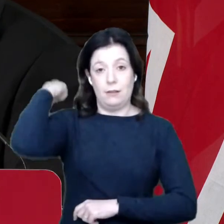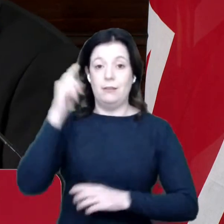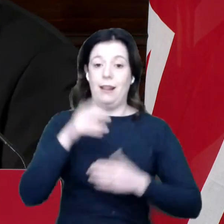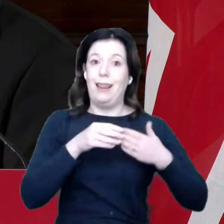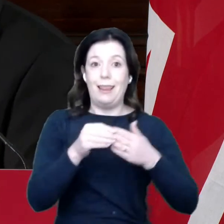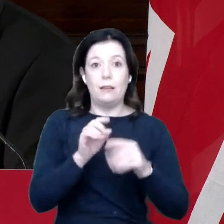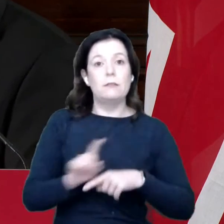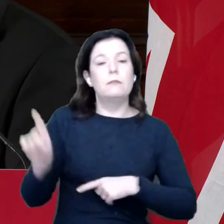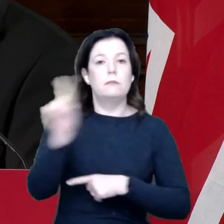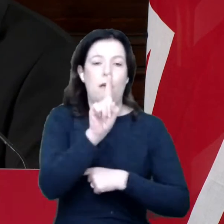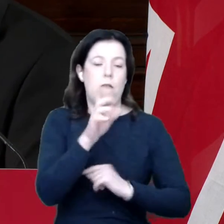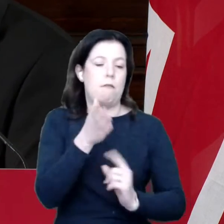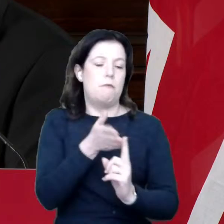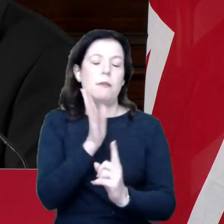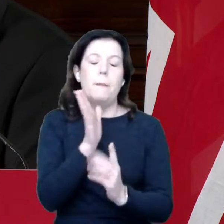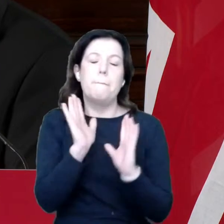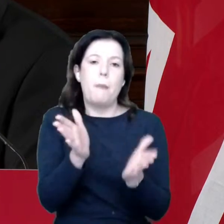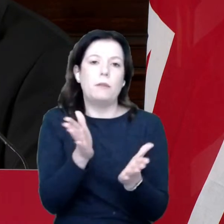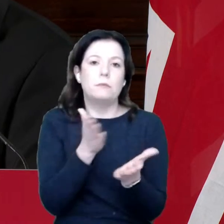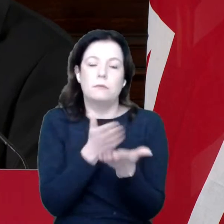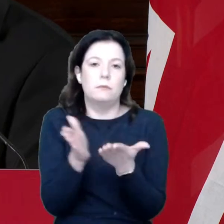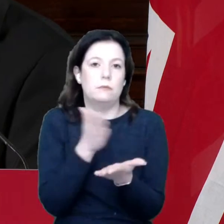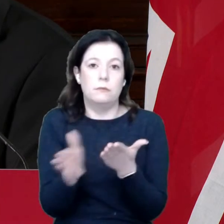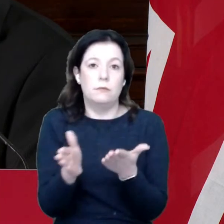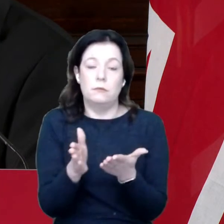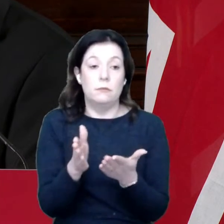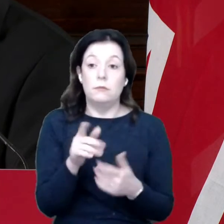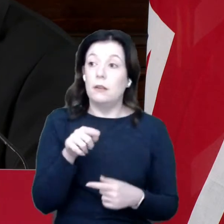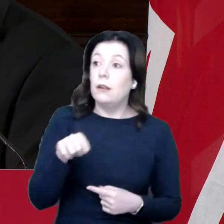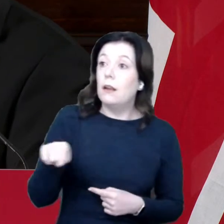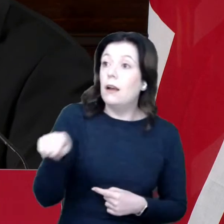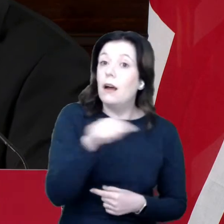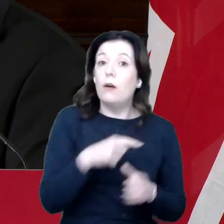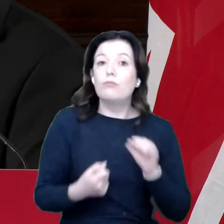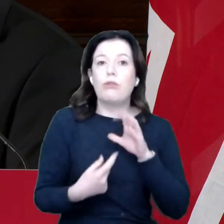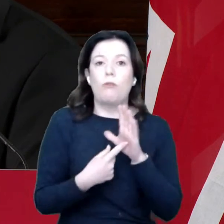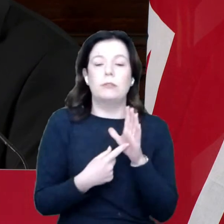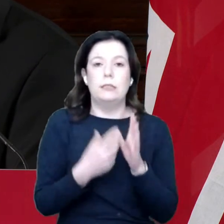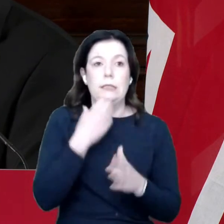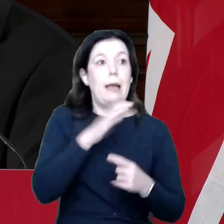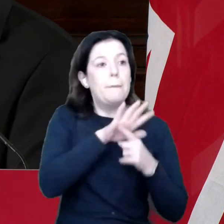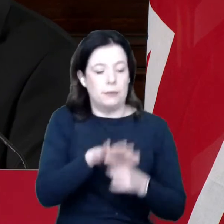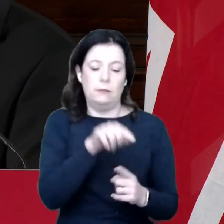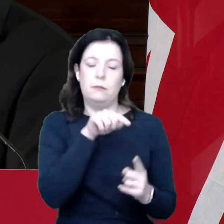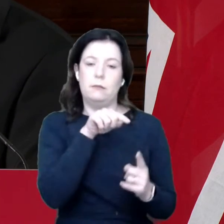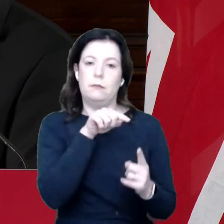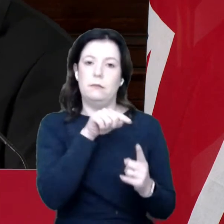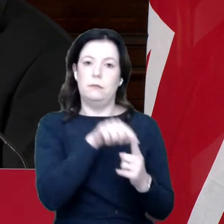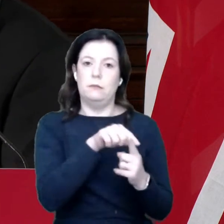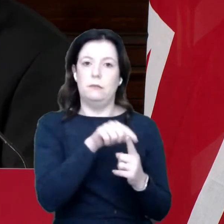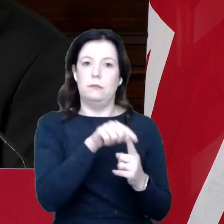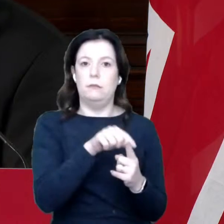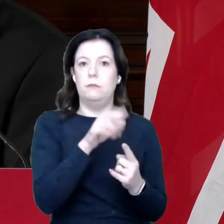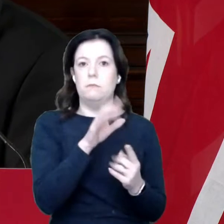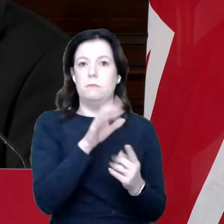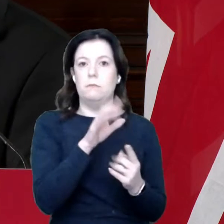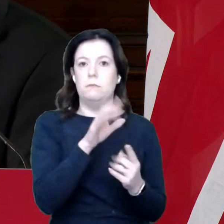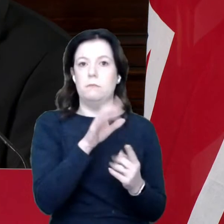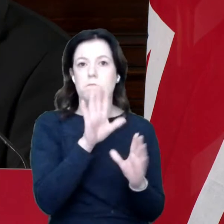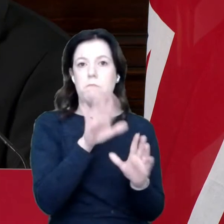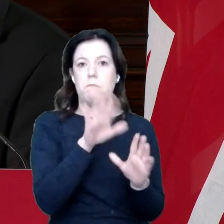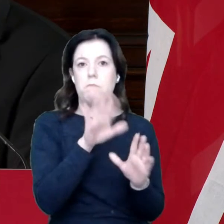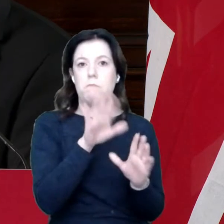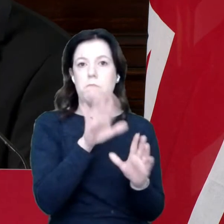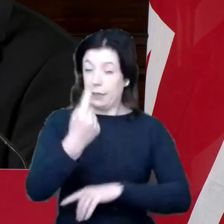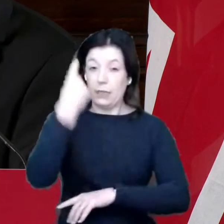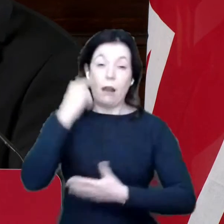Labour Party and we had to start with anti-Semitism. And that's why, as leader of the Labour Party, in my acceptance speech, I apologised for what had